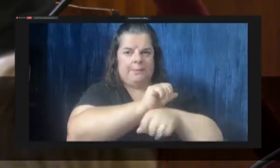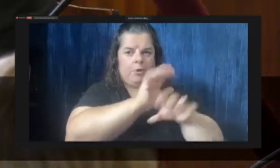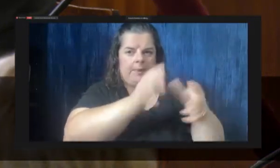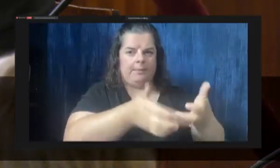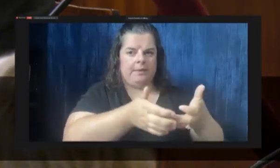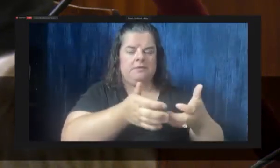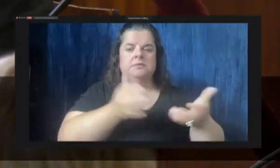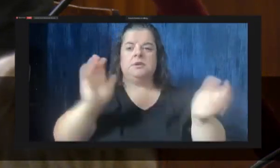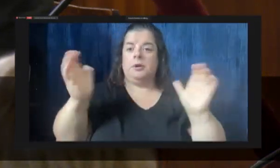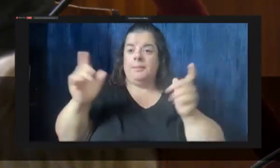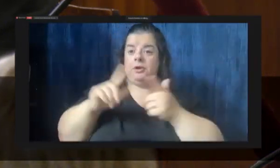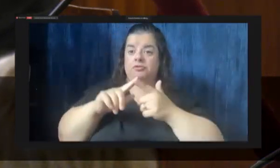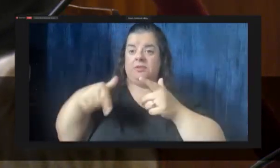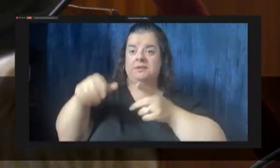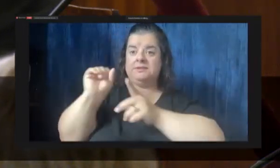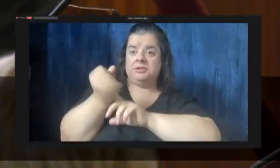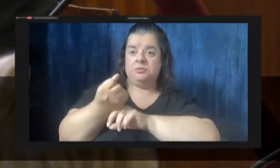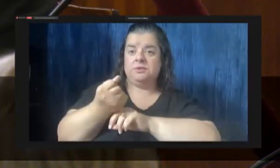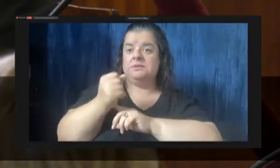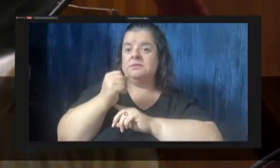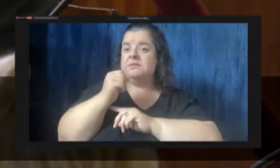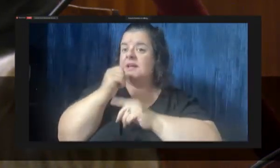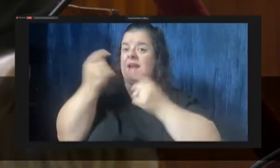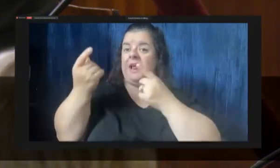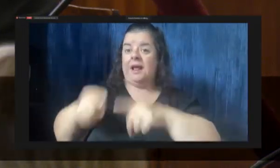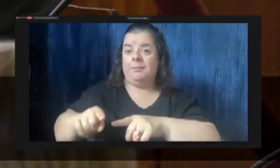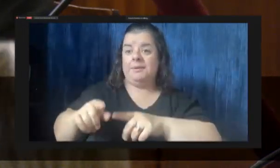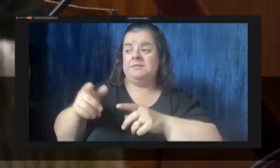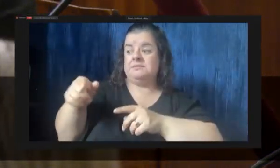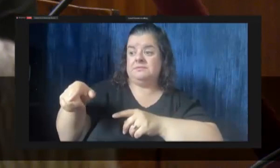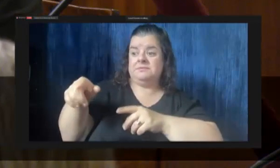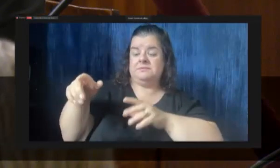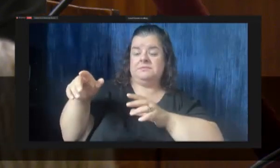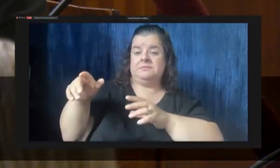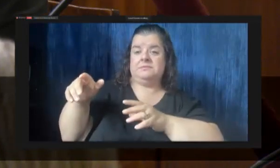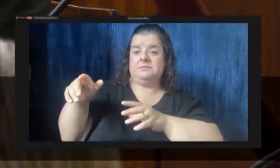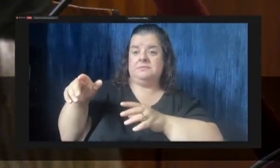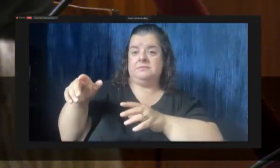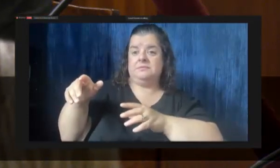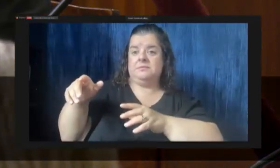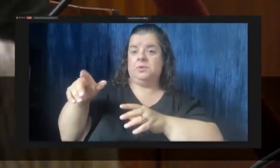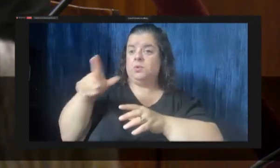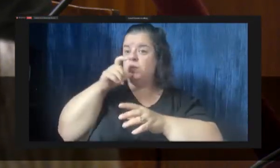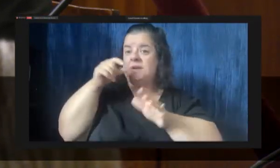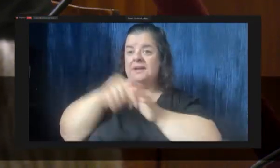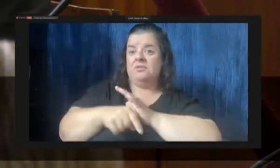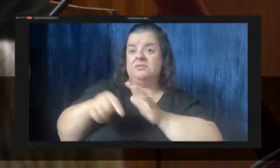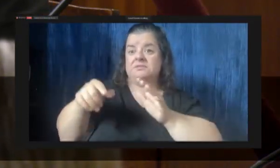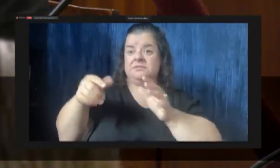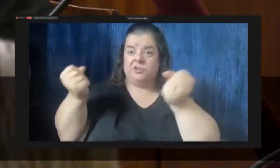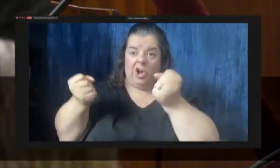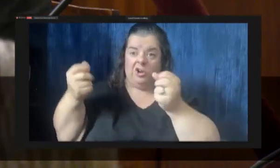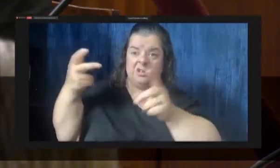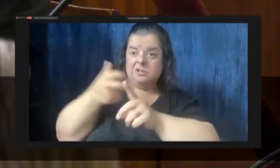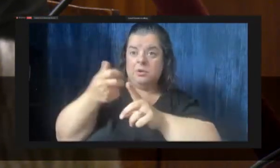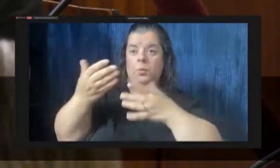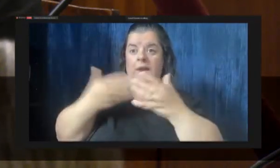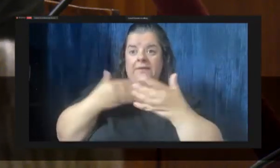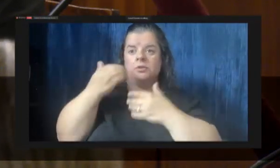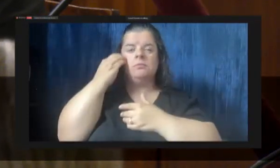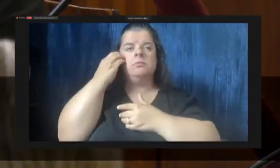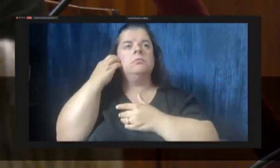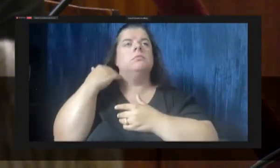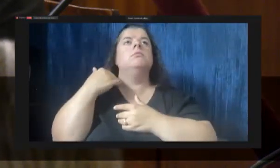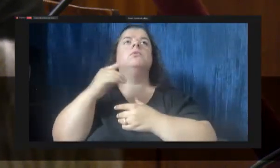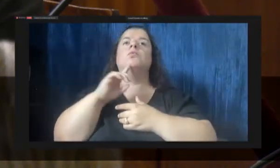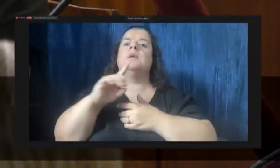situation where that doesn't occur and the predator essentially becomes motor vehicles, right? And that has real